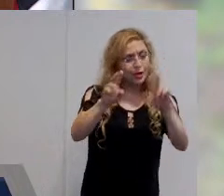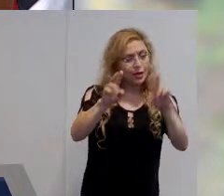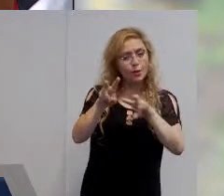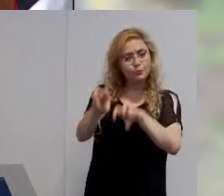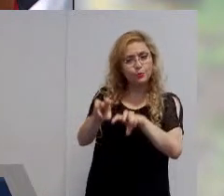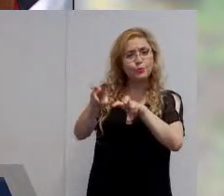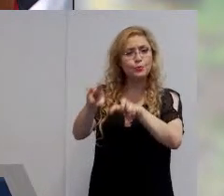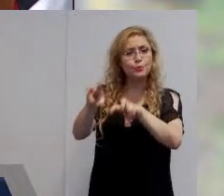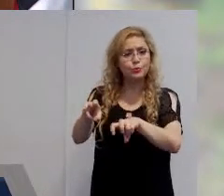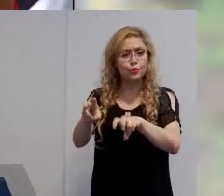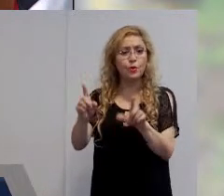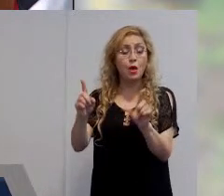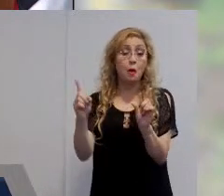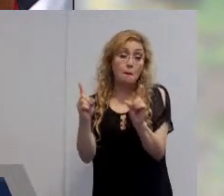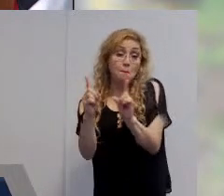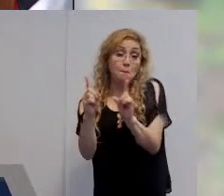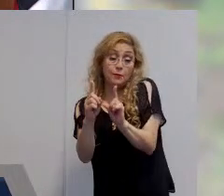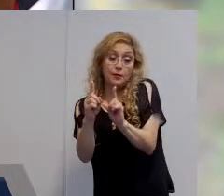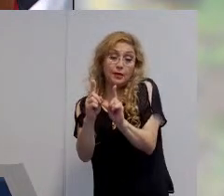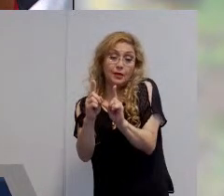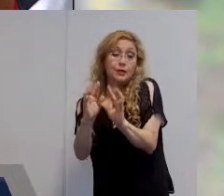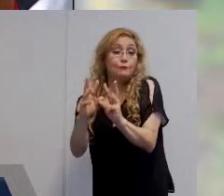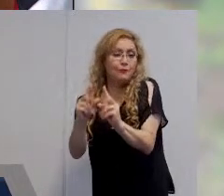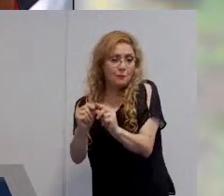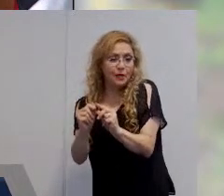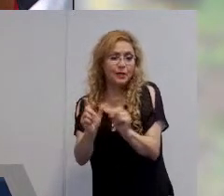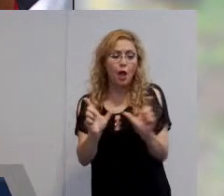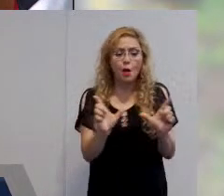backyard gardens, and even school gardens.